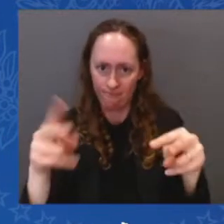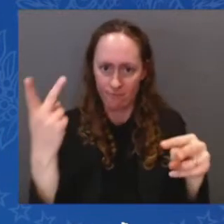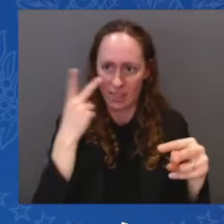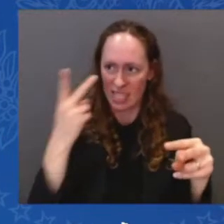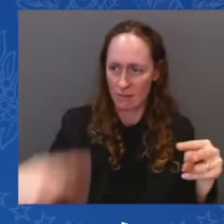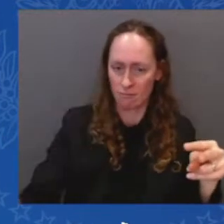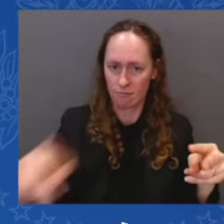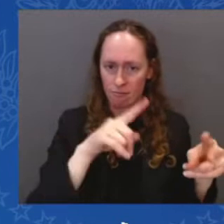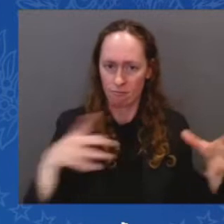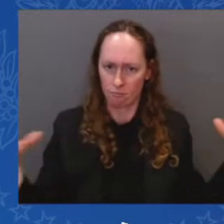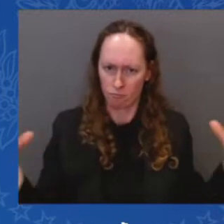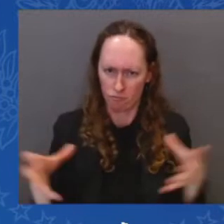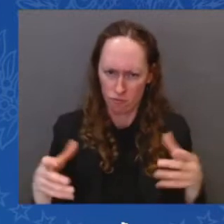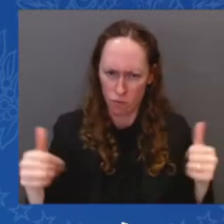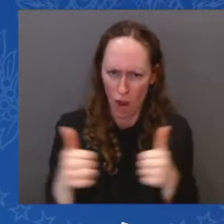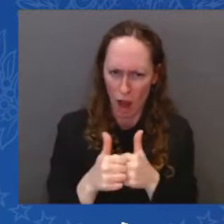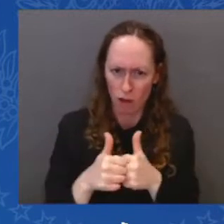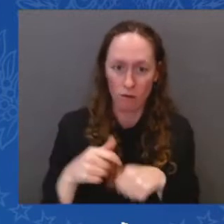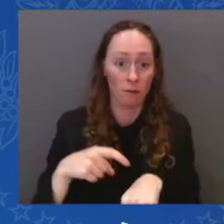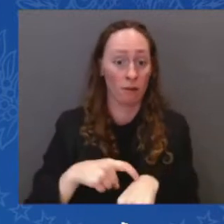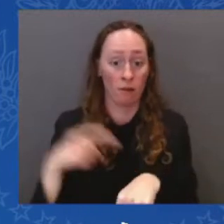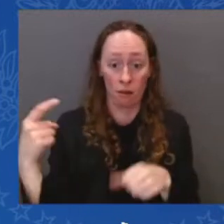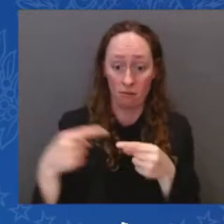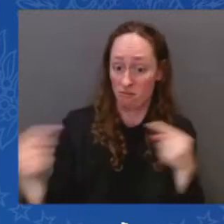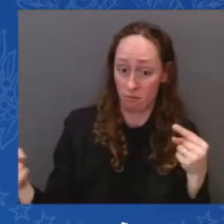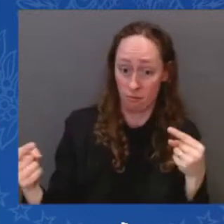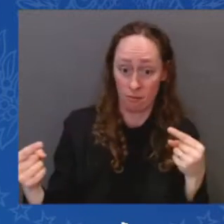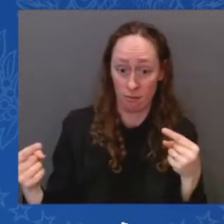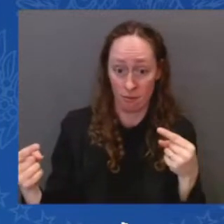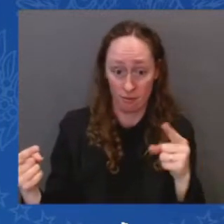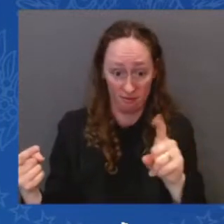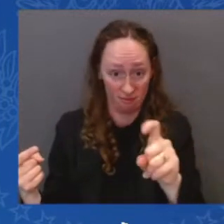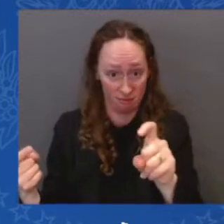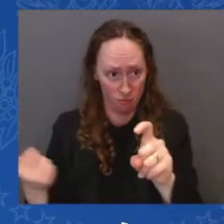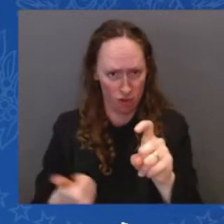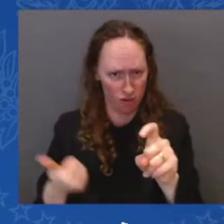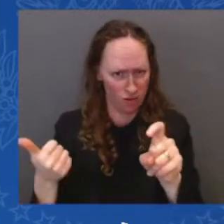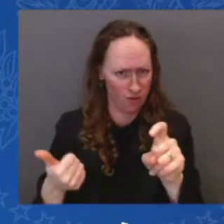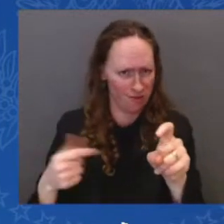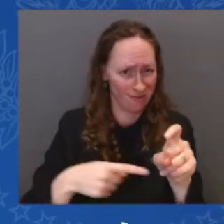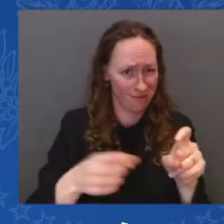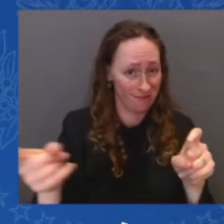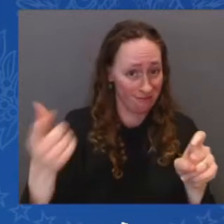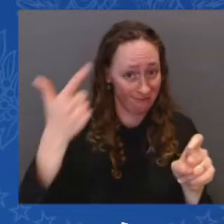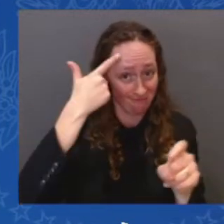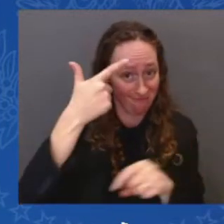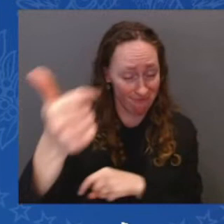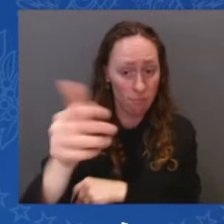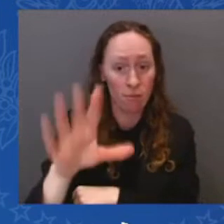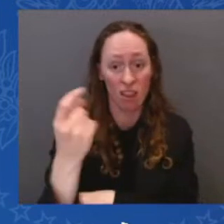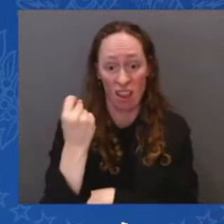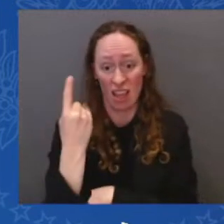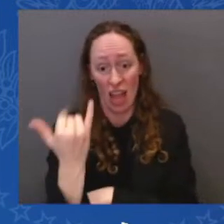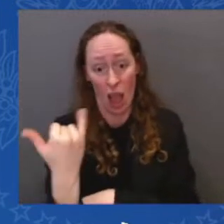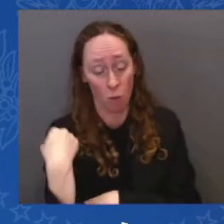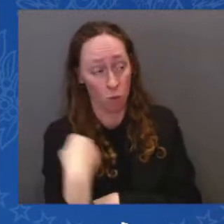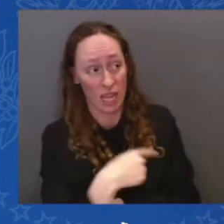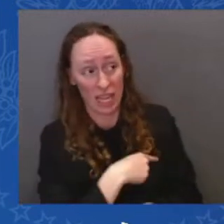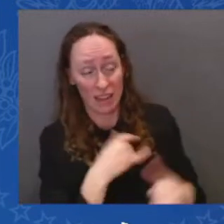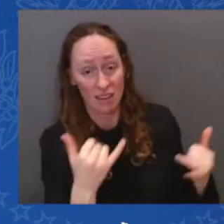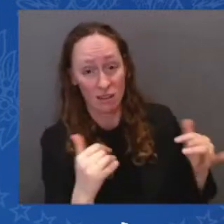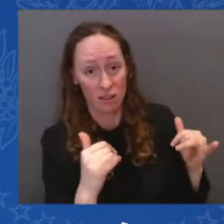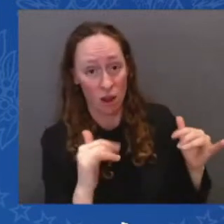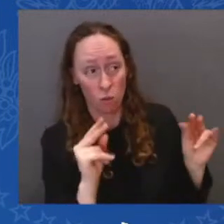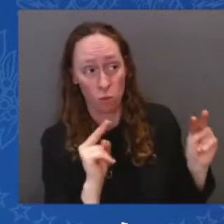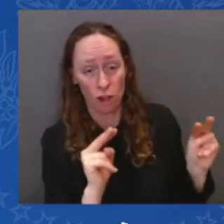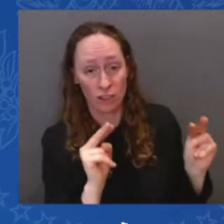everybody watches. We in uniform appreciate your current support, and we